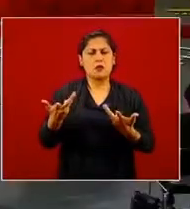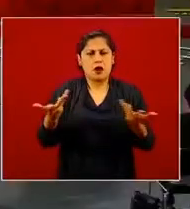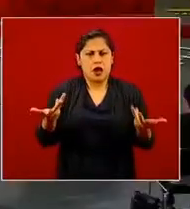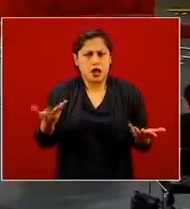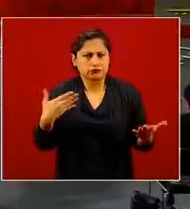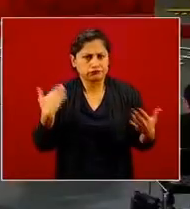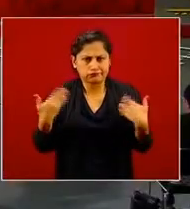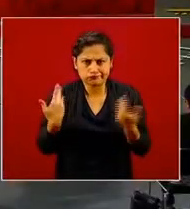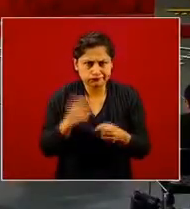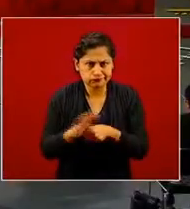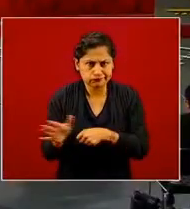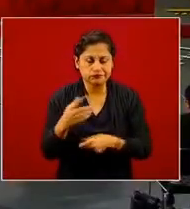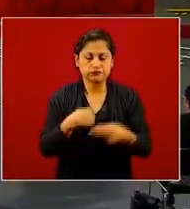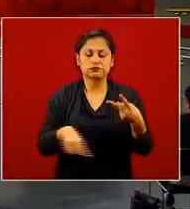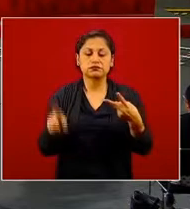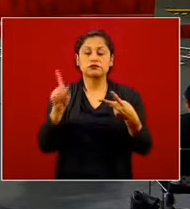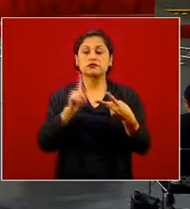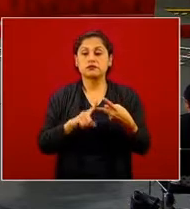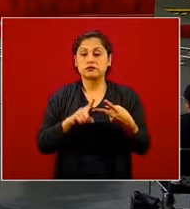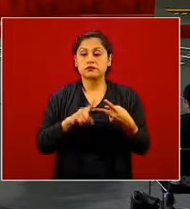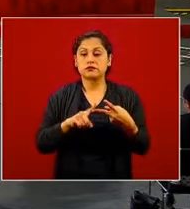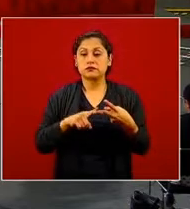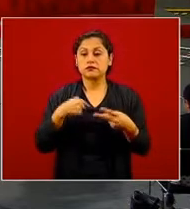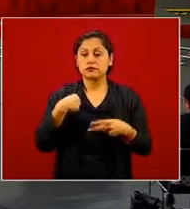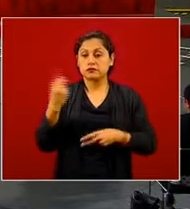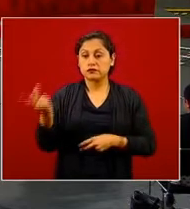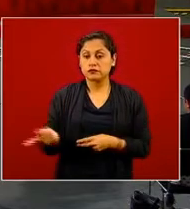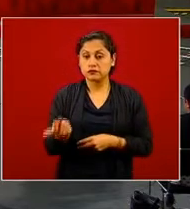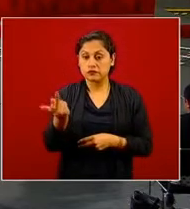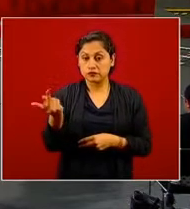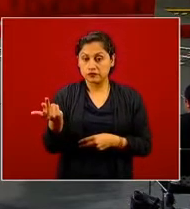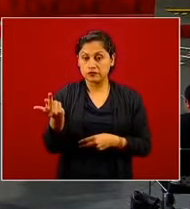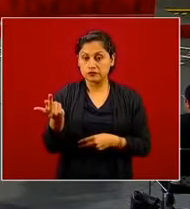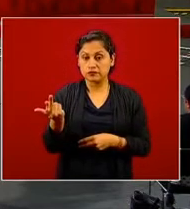first, what is going to be the celebration first? Number two,